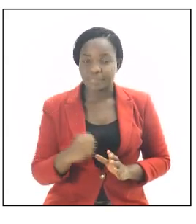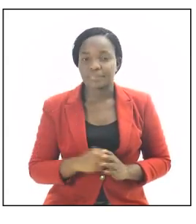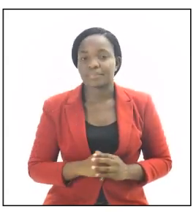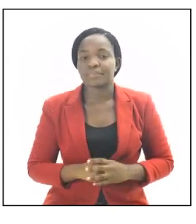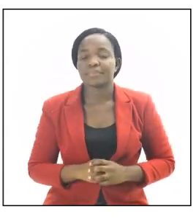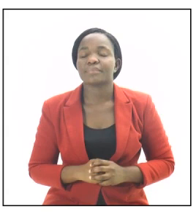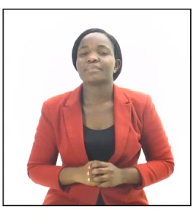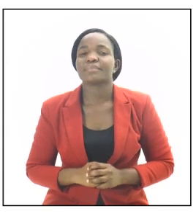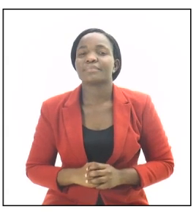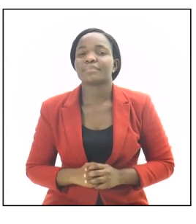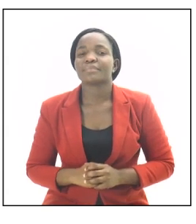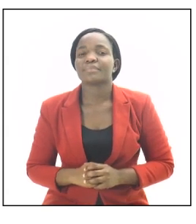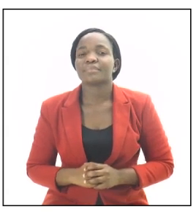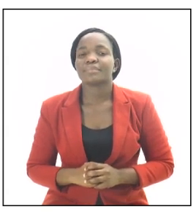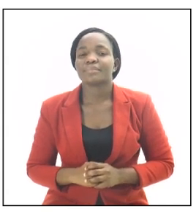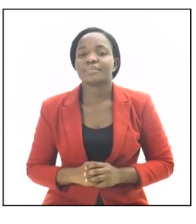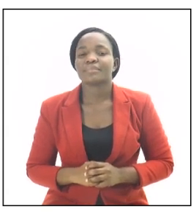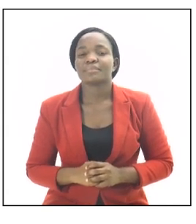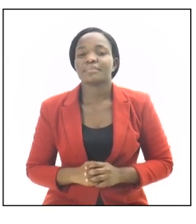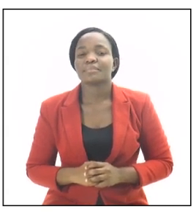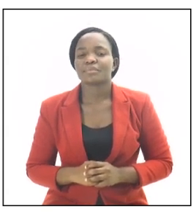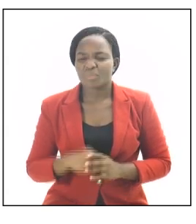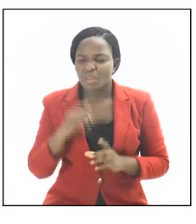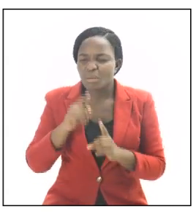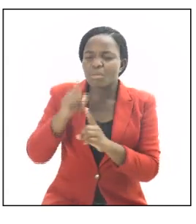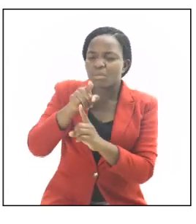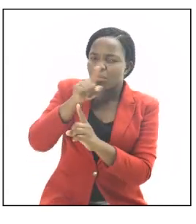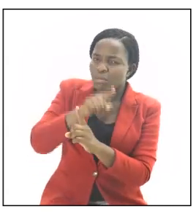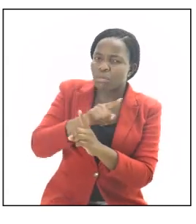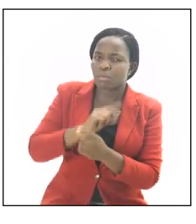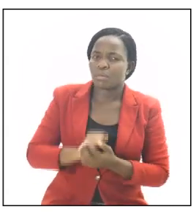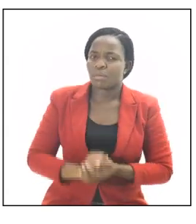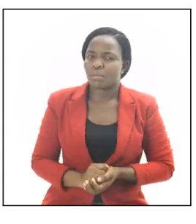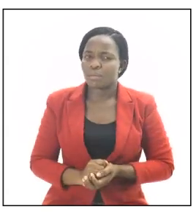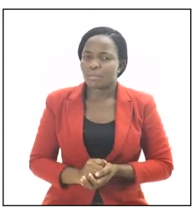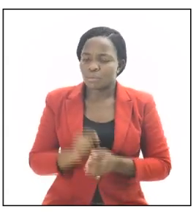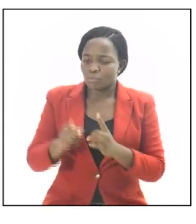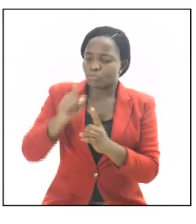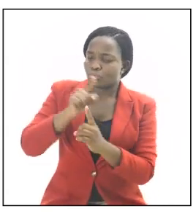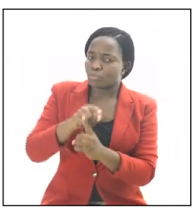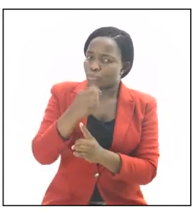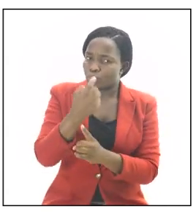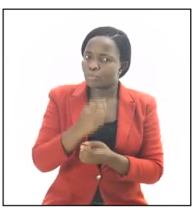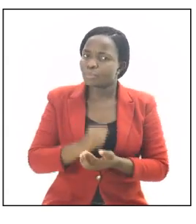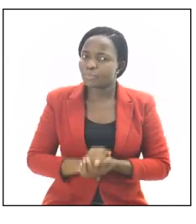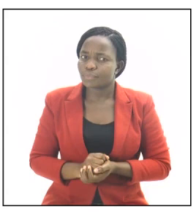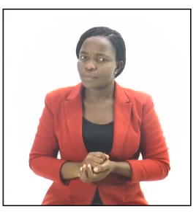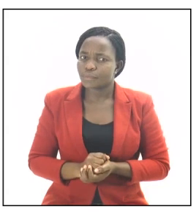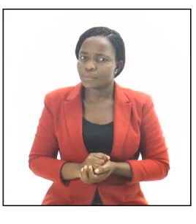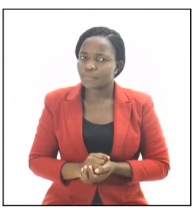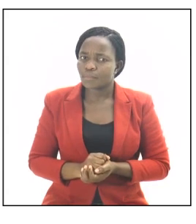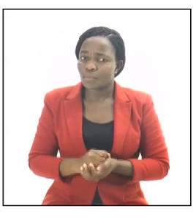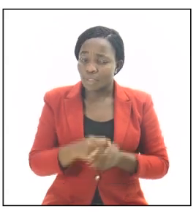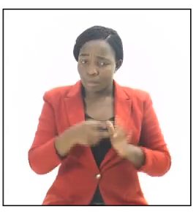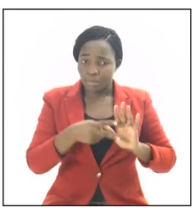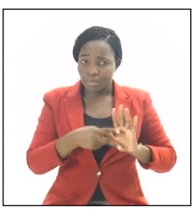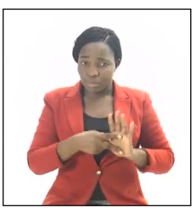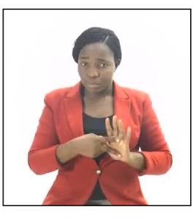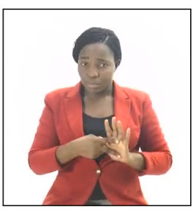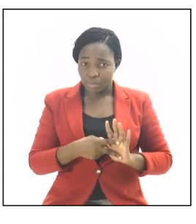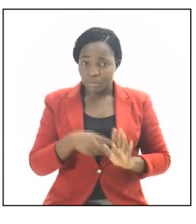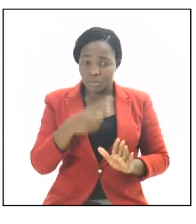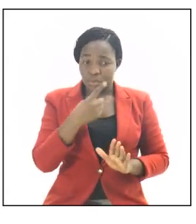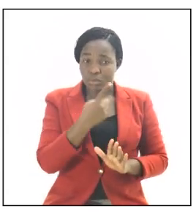off? We round off to 1 decimal place. So the final answer will not be